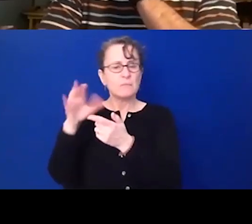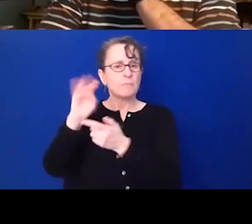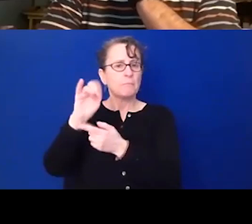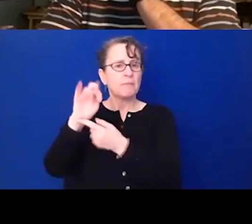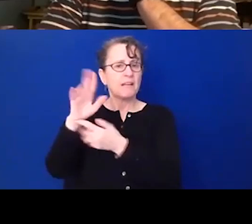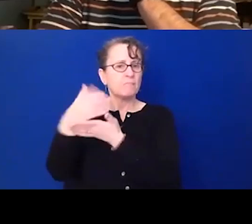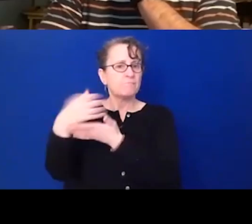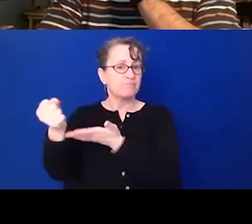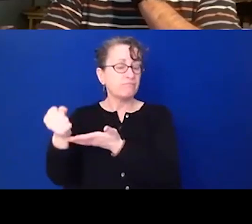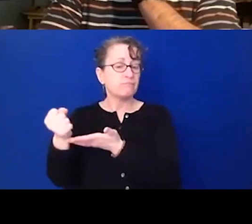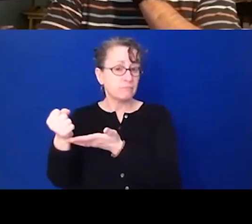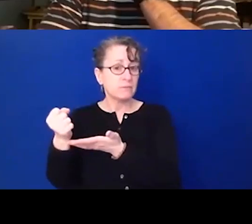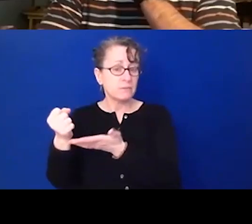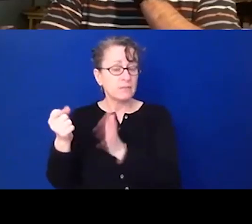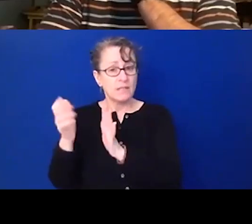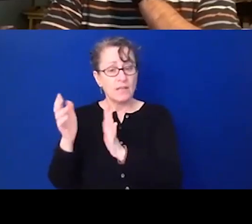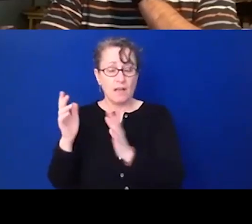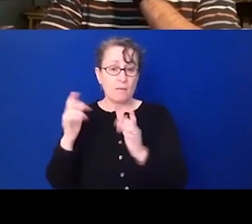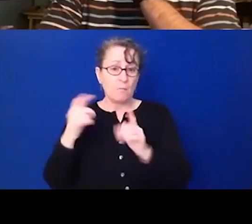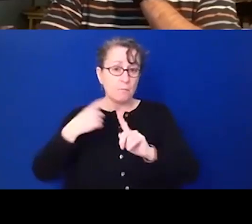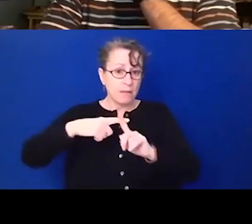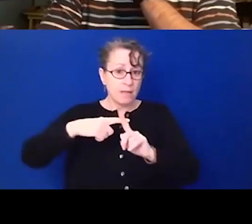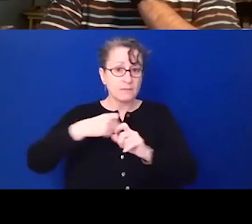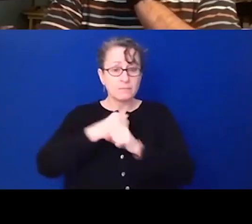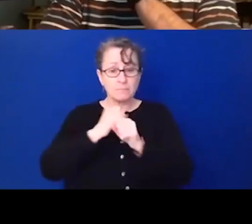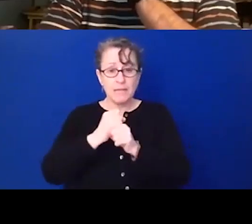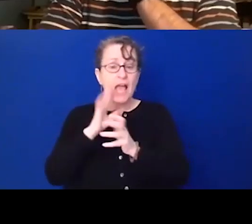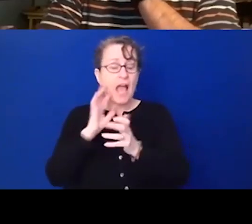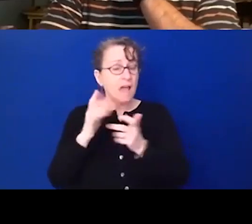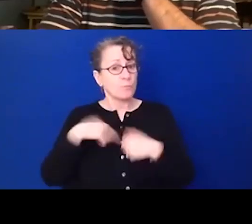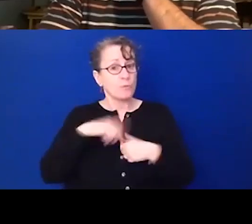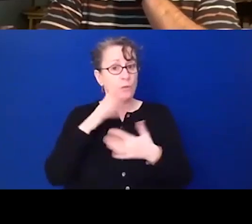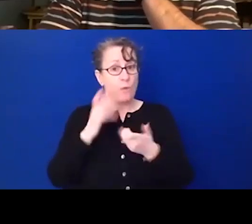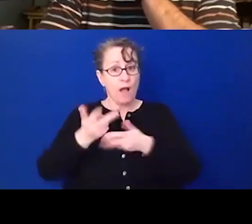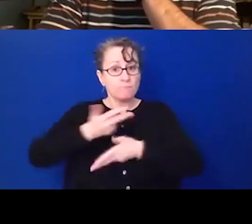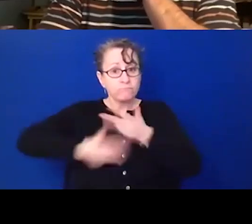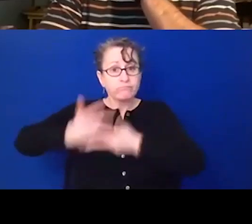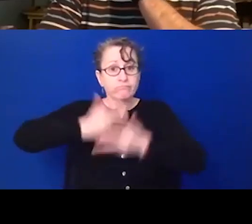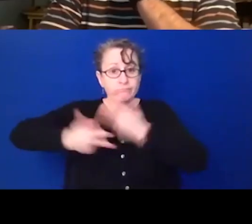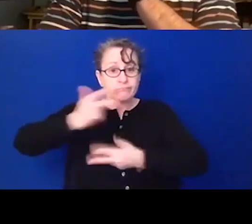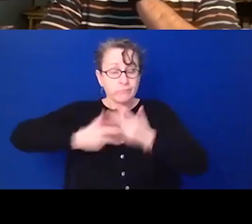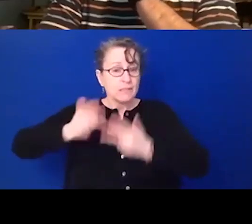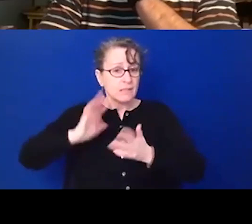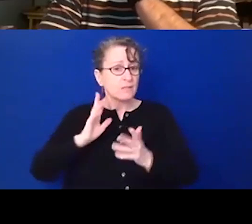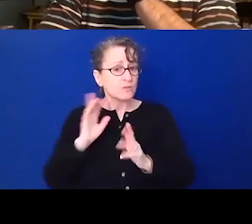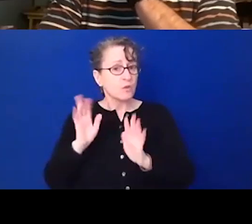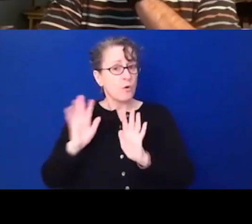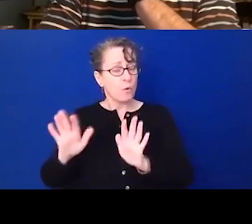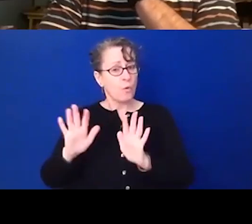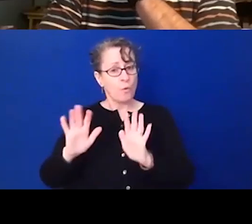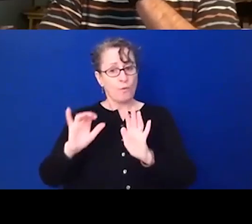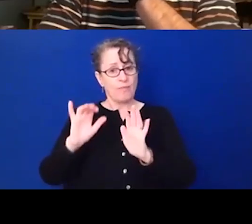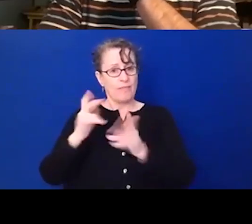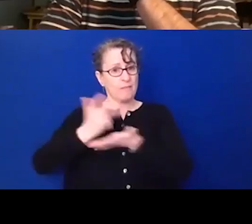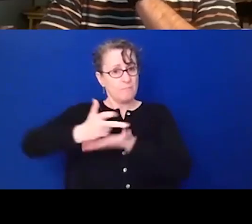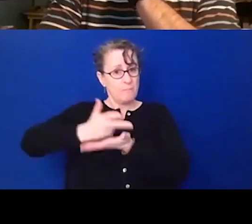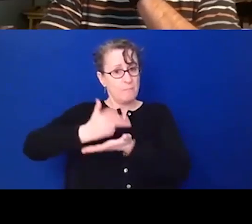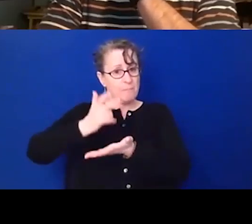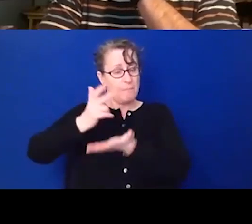intended in a sort of have enough turnover there that the broader public is able to use the system the way it's intended.